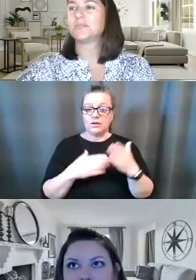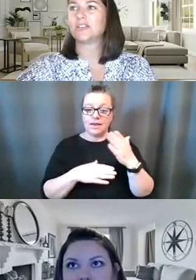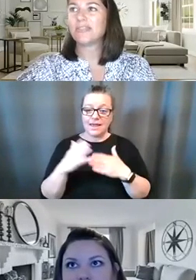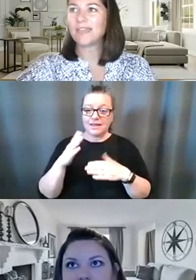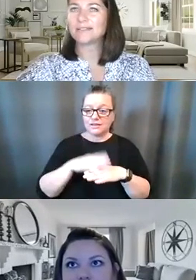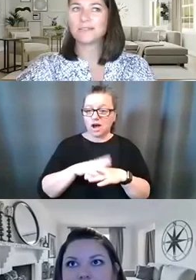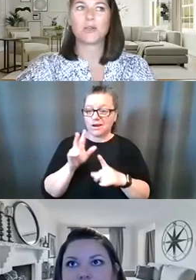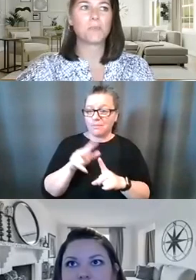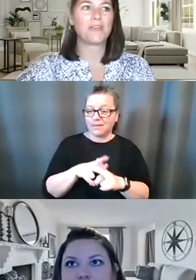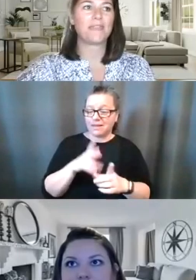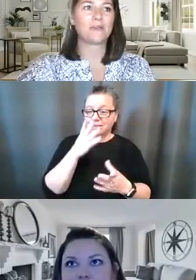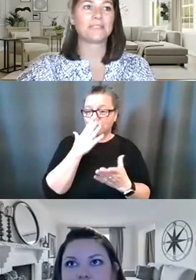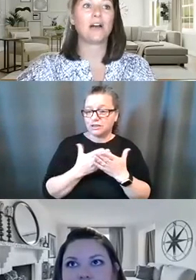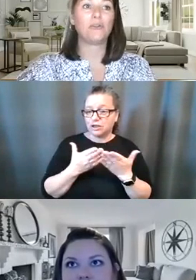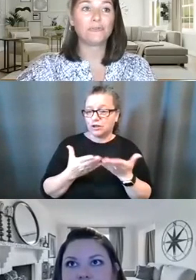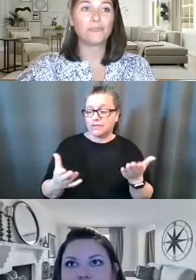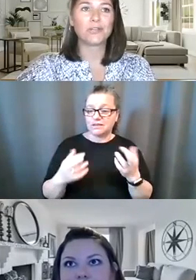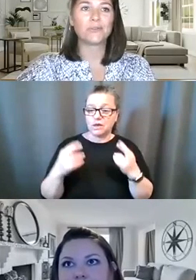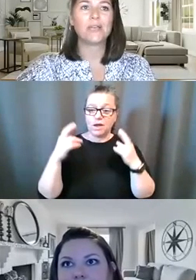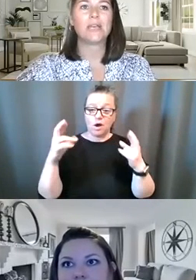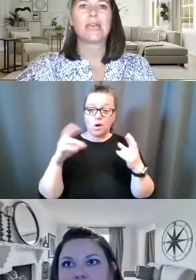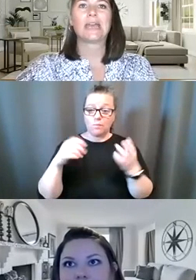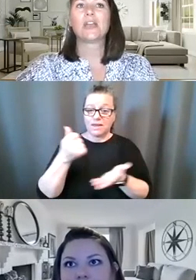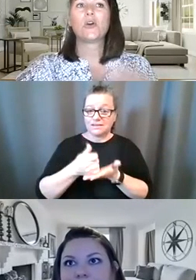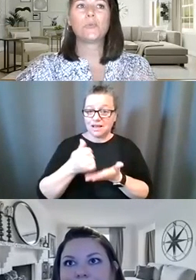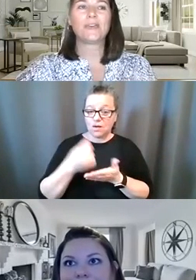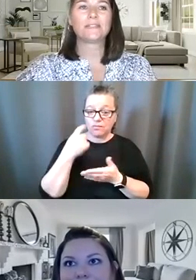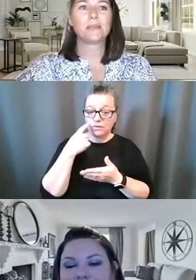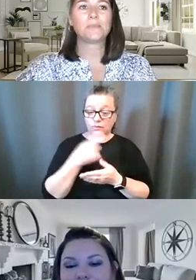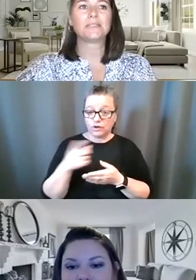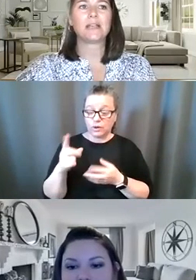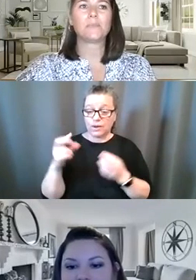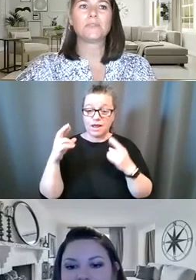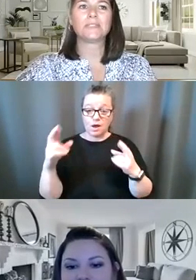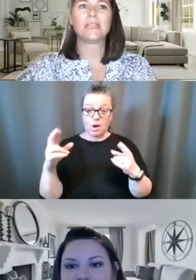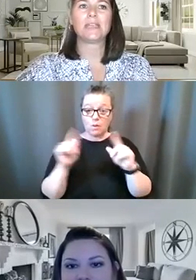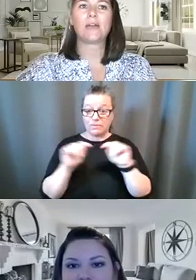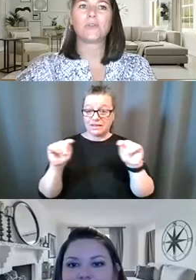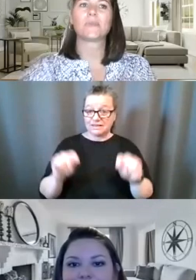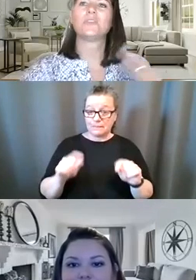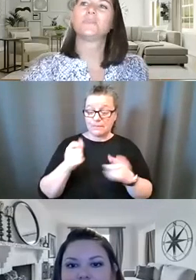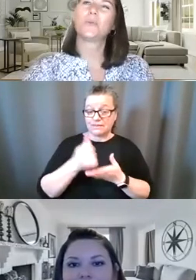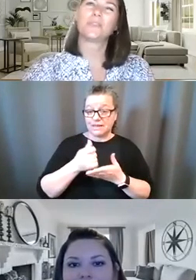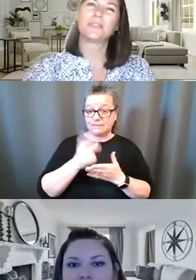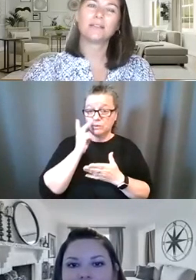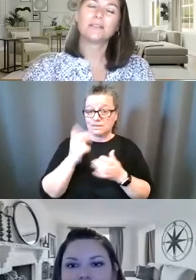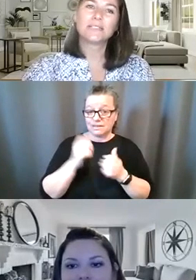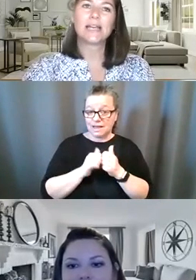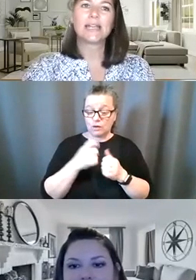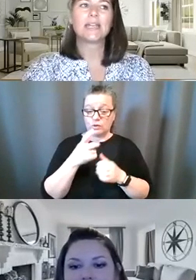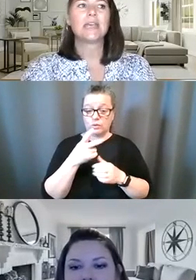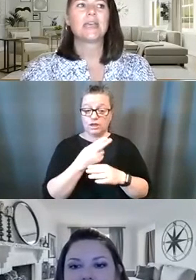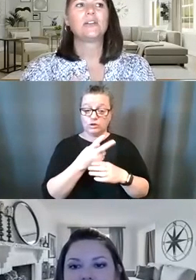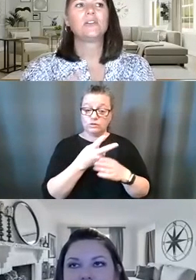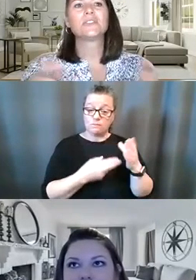always a good thing, so I hope that that was helpful for you. And I hope that the templates help you see how you can use both the technical